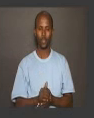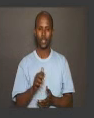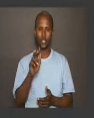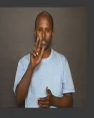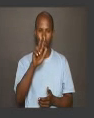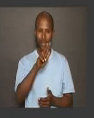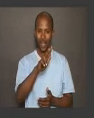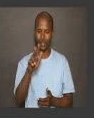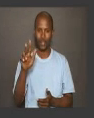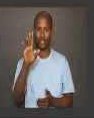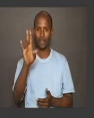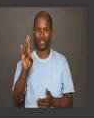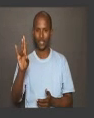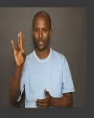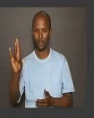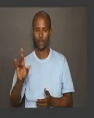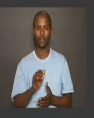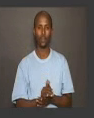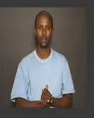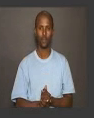233, and